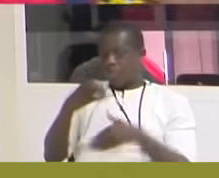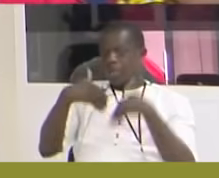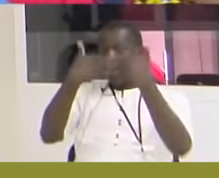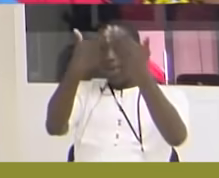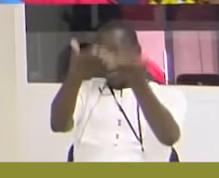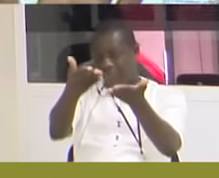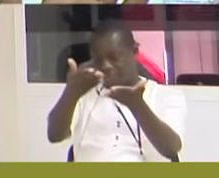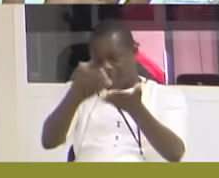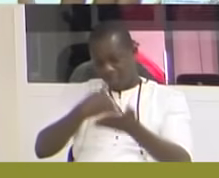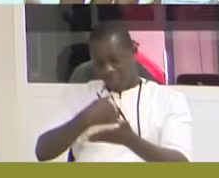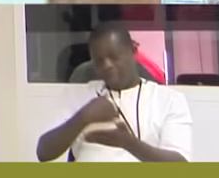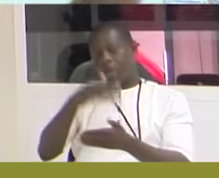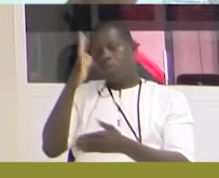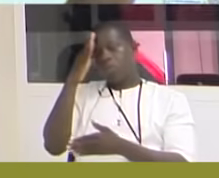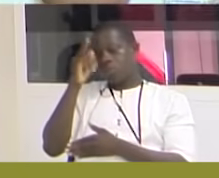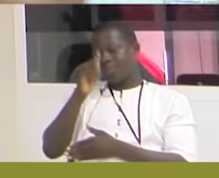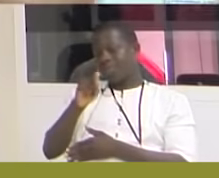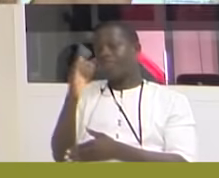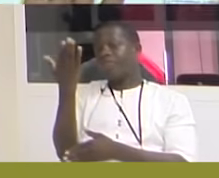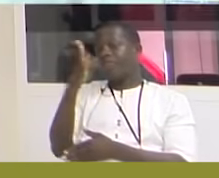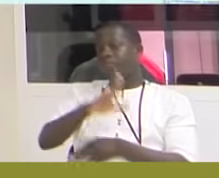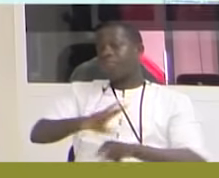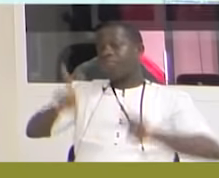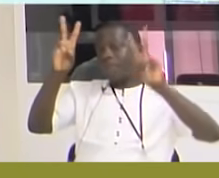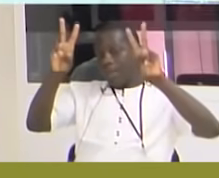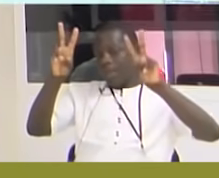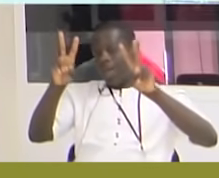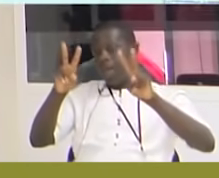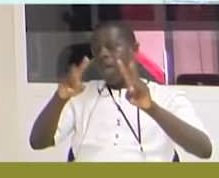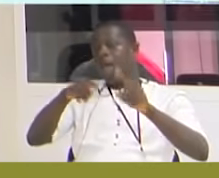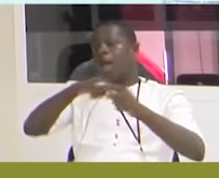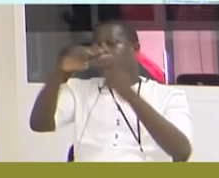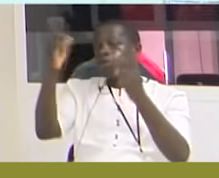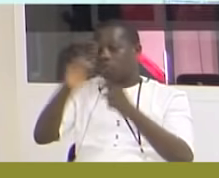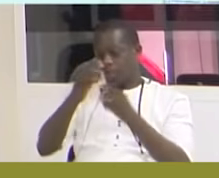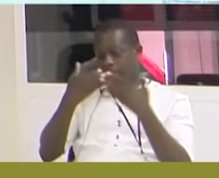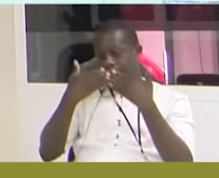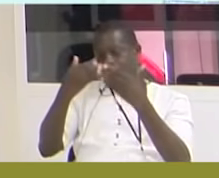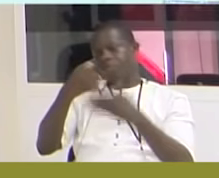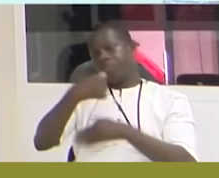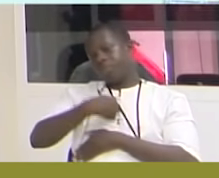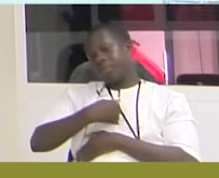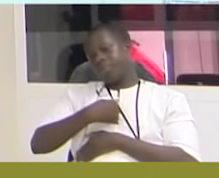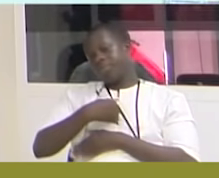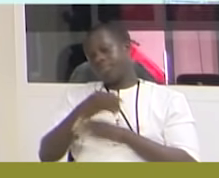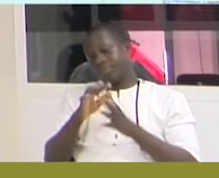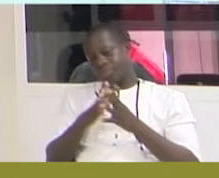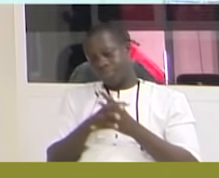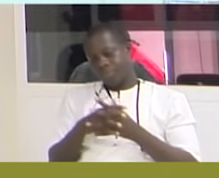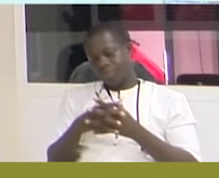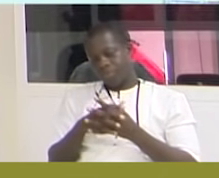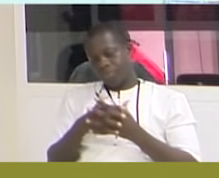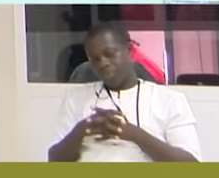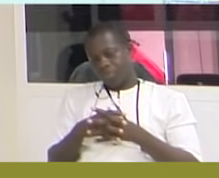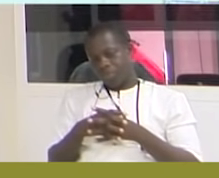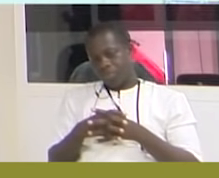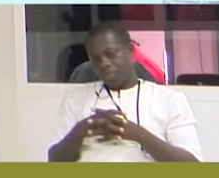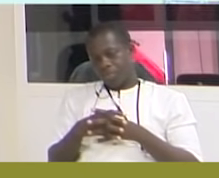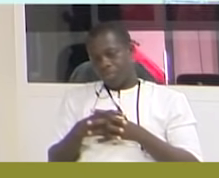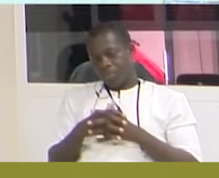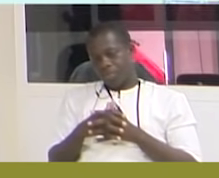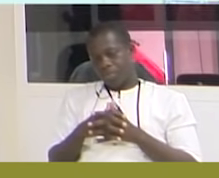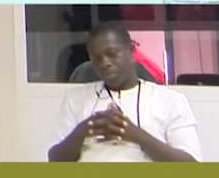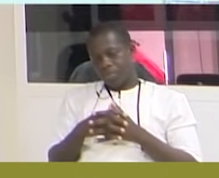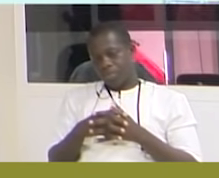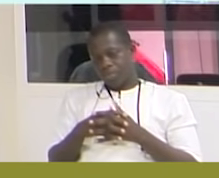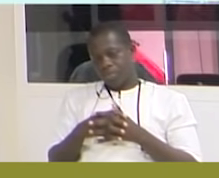Yaya Jammé ci Yaya Jammé la joggé ci luñ wax. Whether they told them or not, I did not know. But when I got inside the patrol team, I found